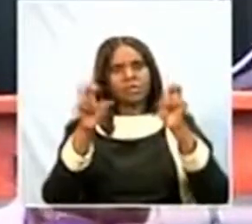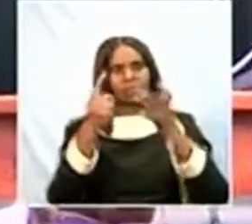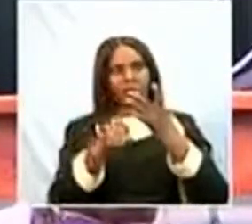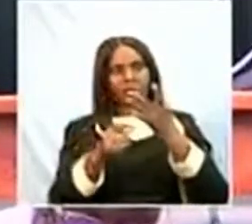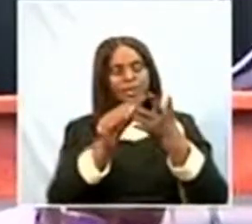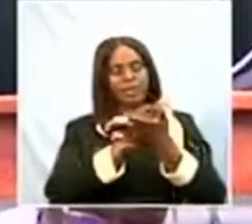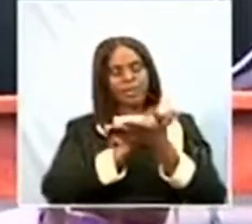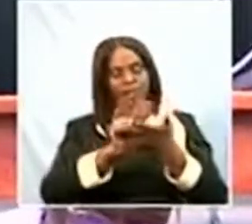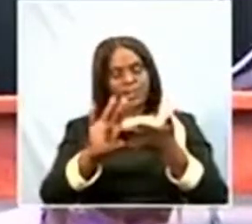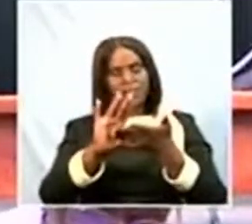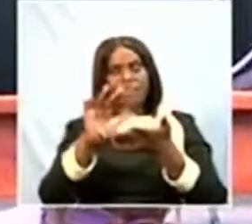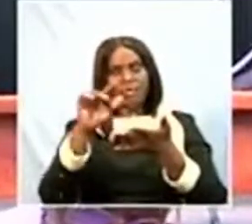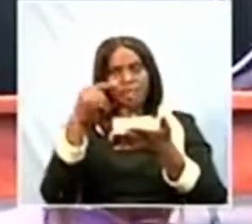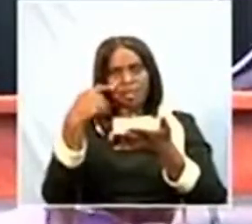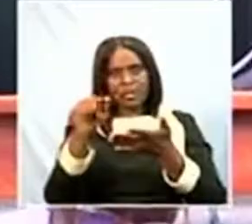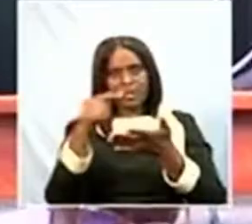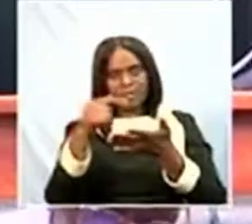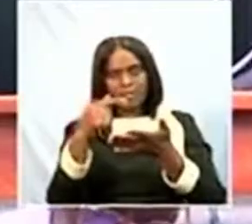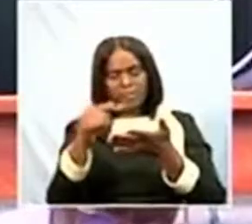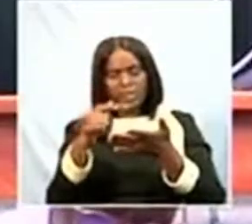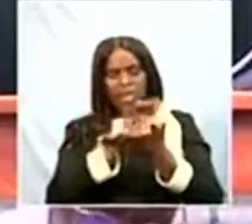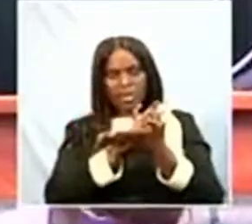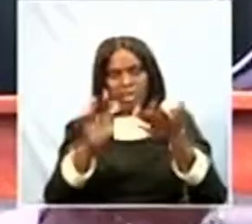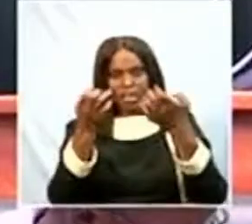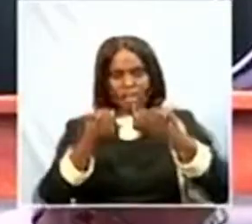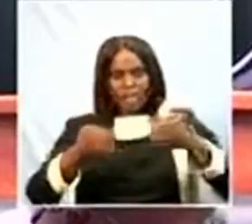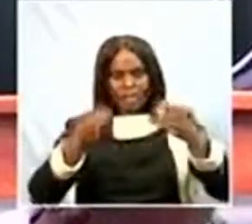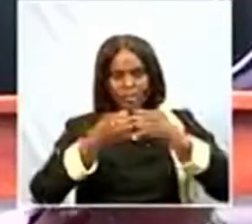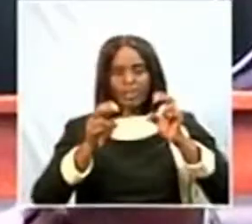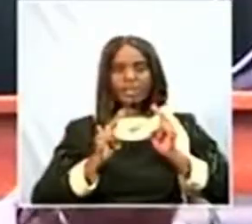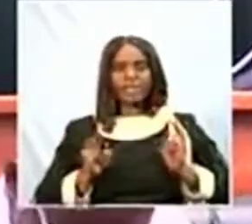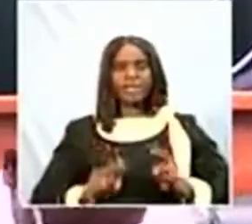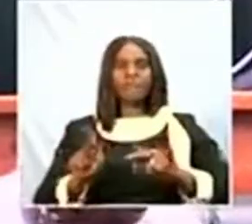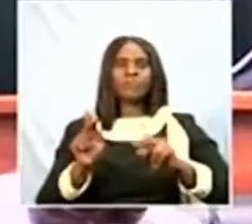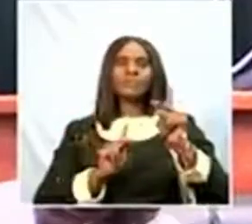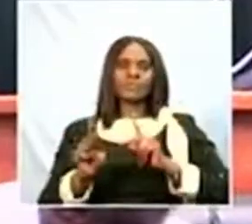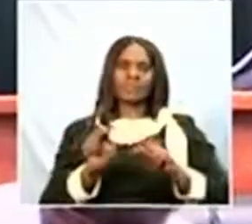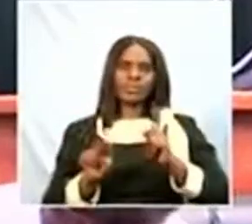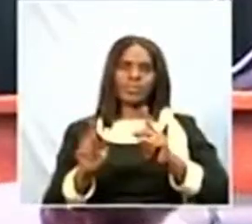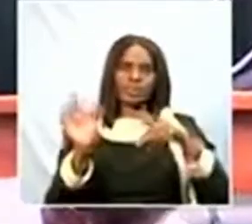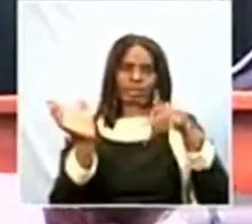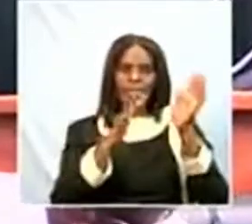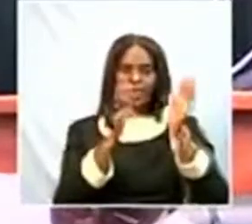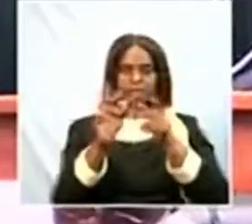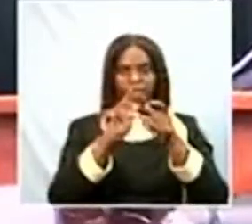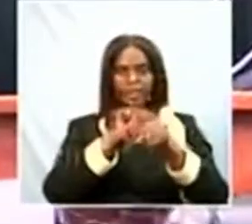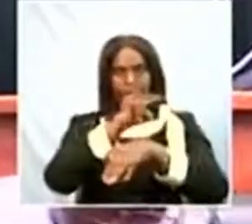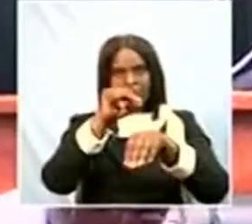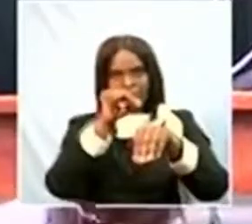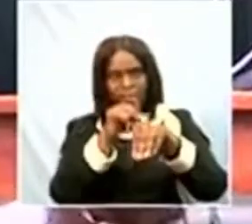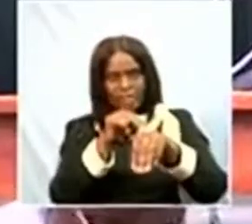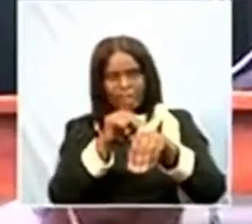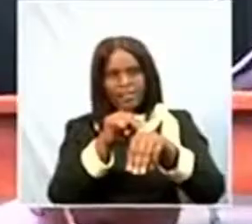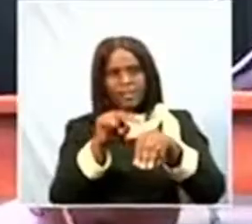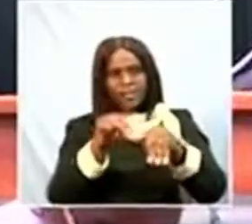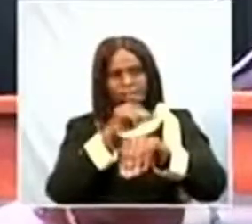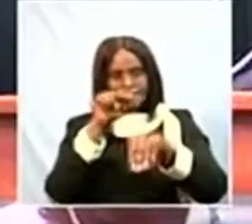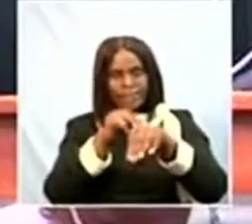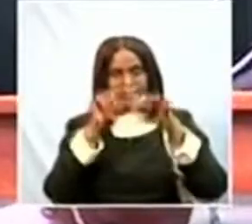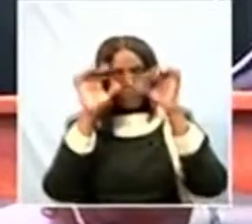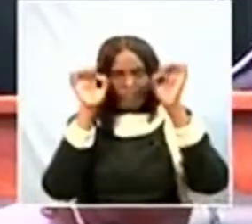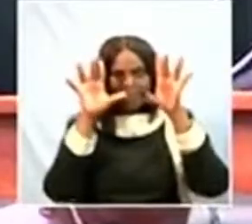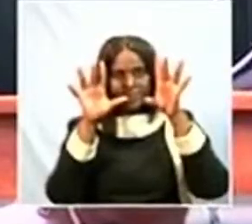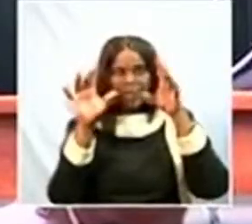clean environment, healthy people. Climate change is nation's threat, extreme